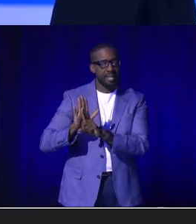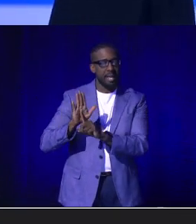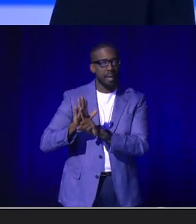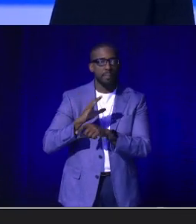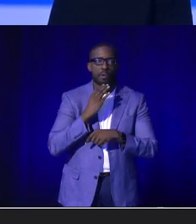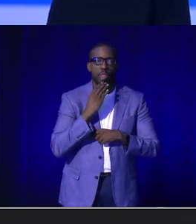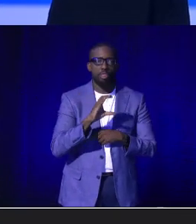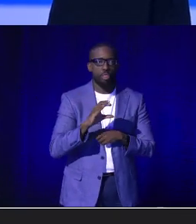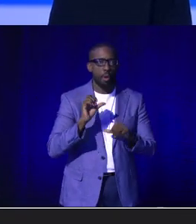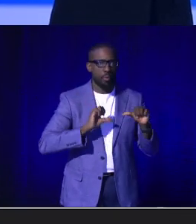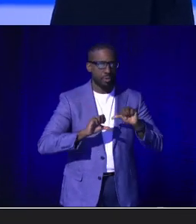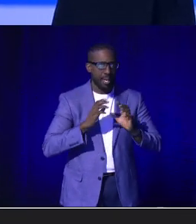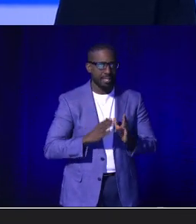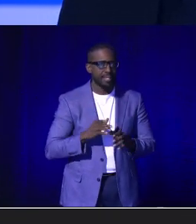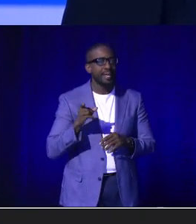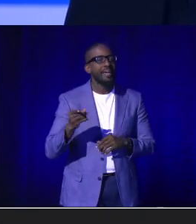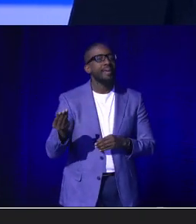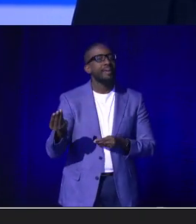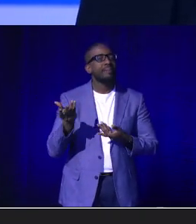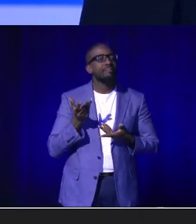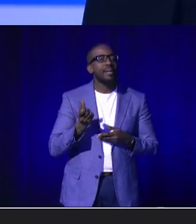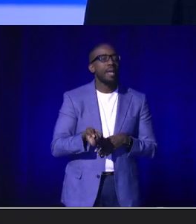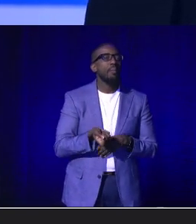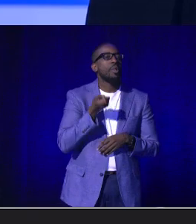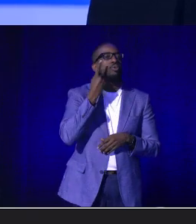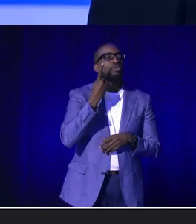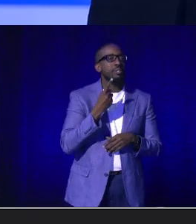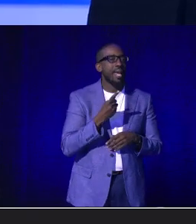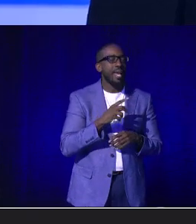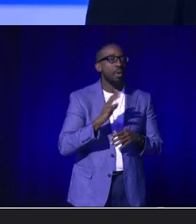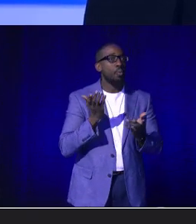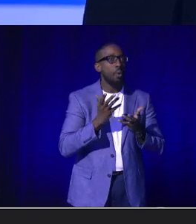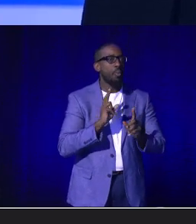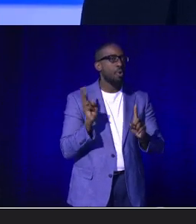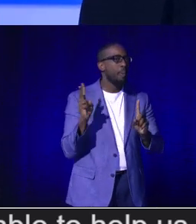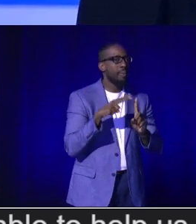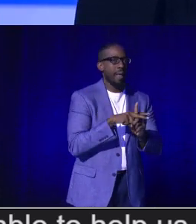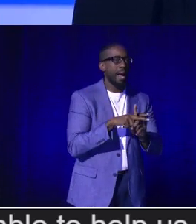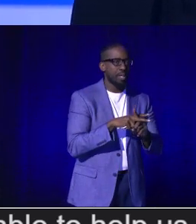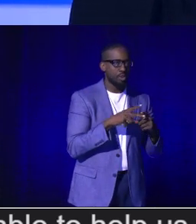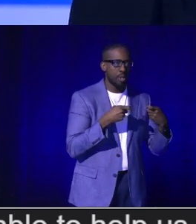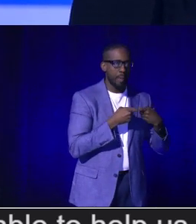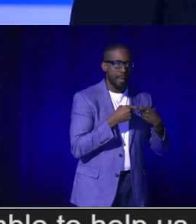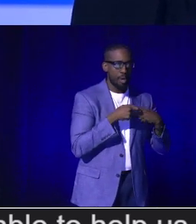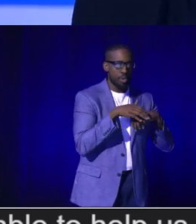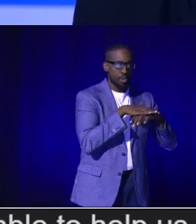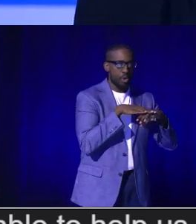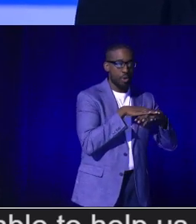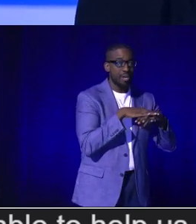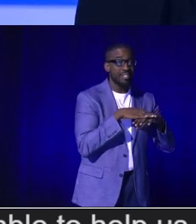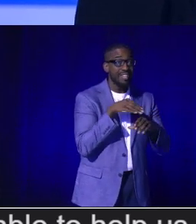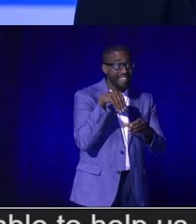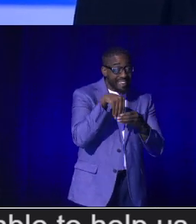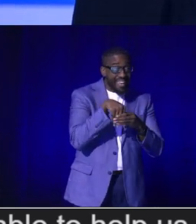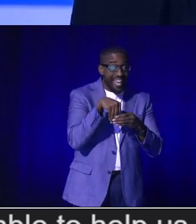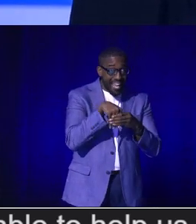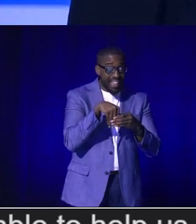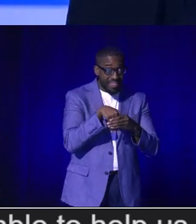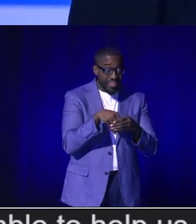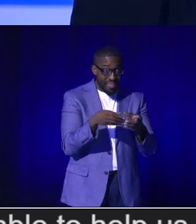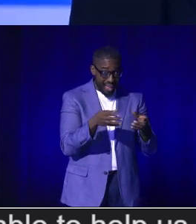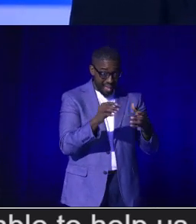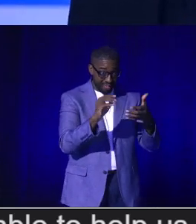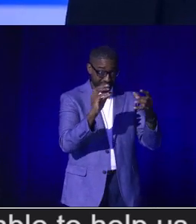actually applying to the battery's surfaces. So there was actually a large amount of thermal resistance in this configuration